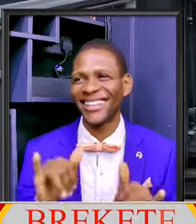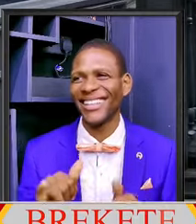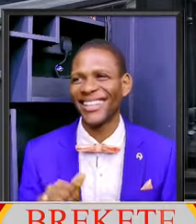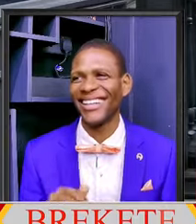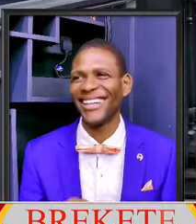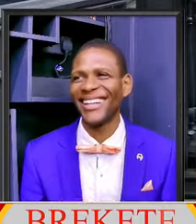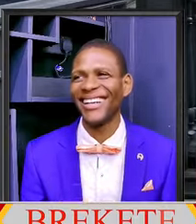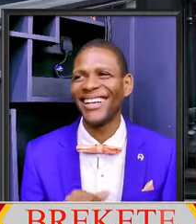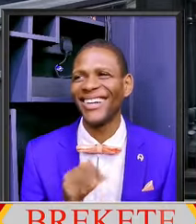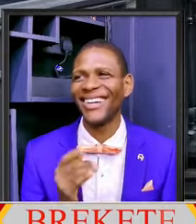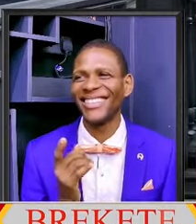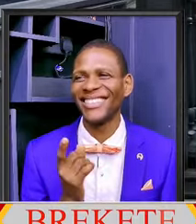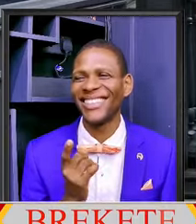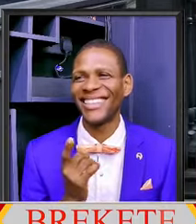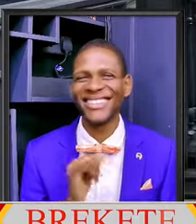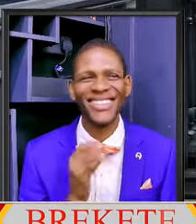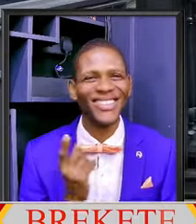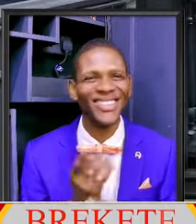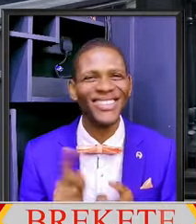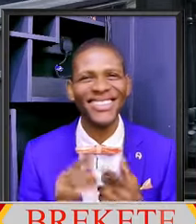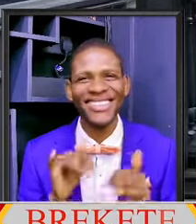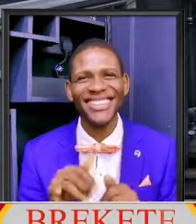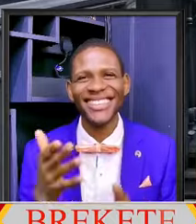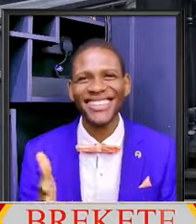I just want to even stay with you.